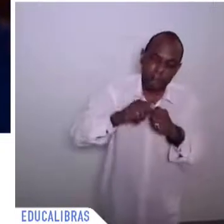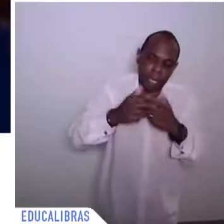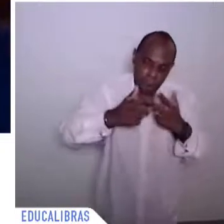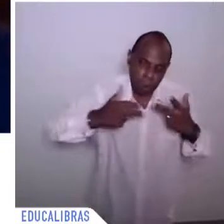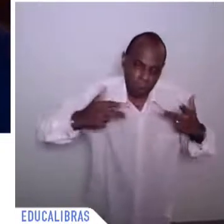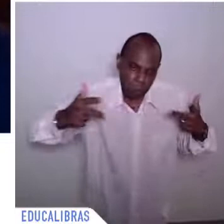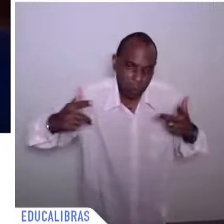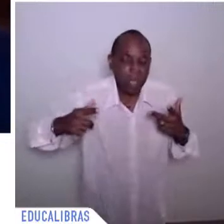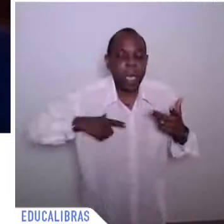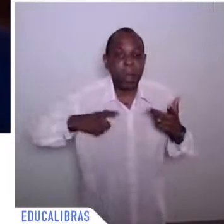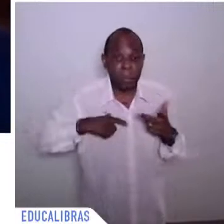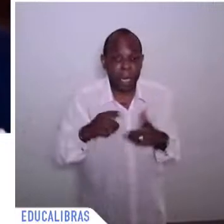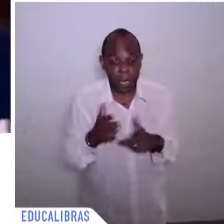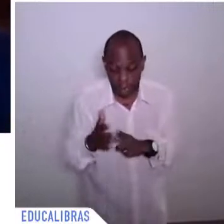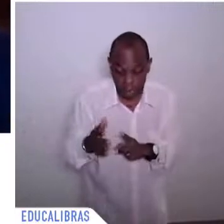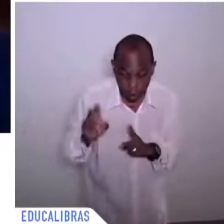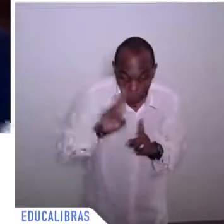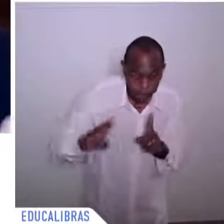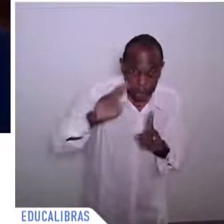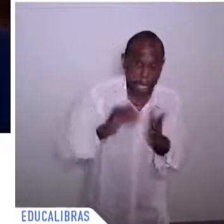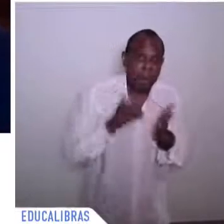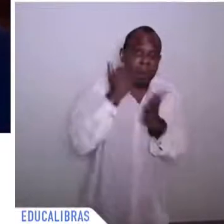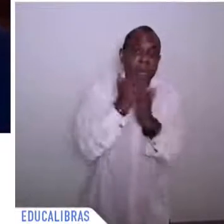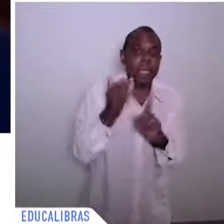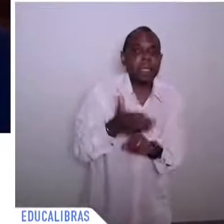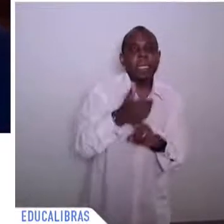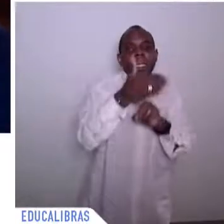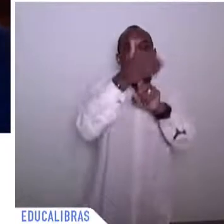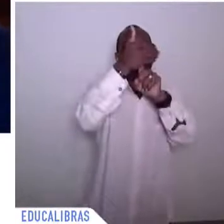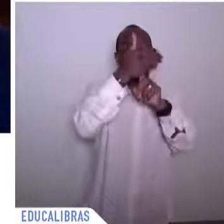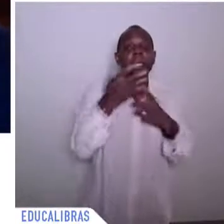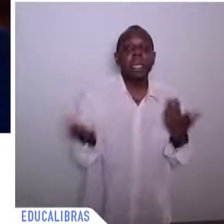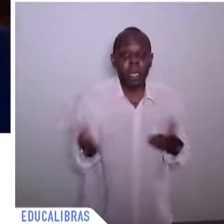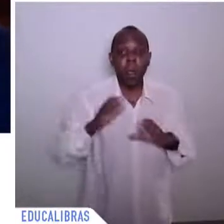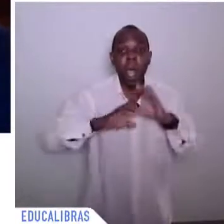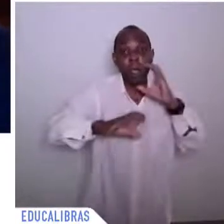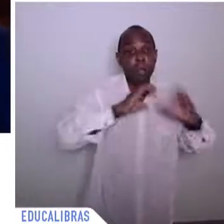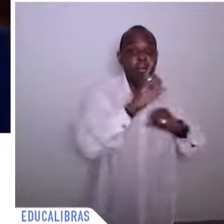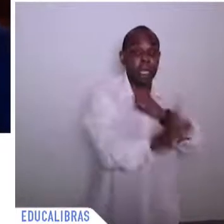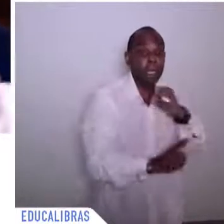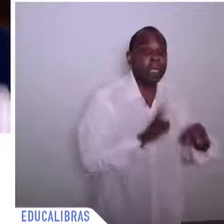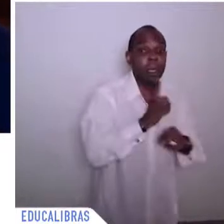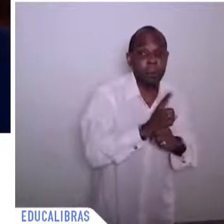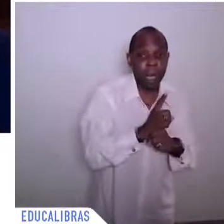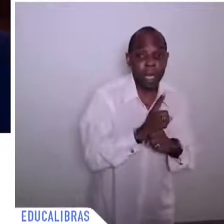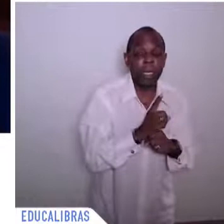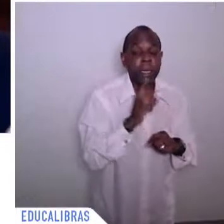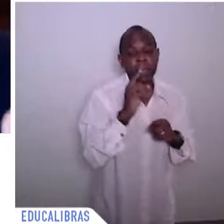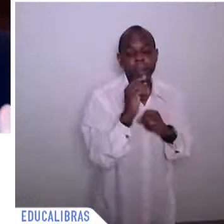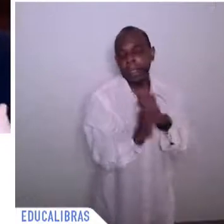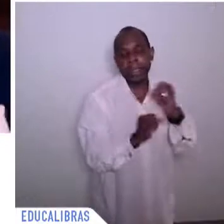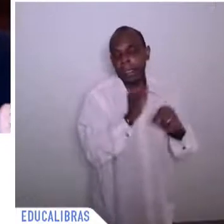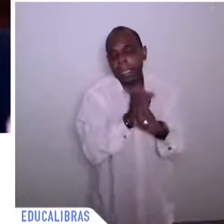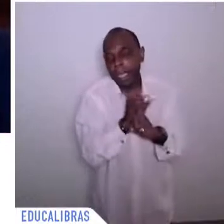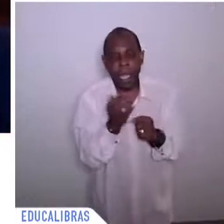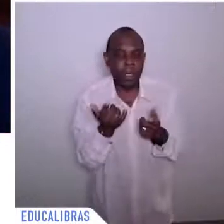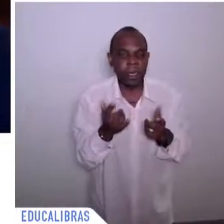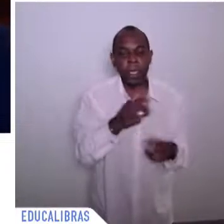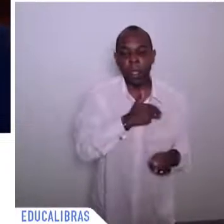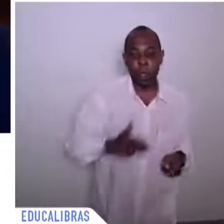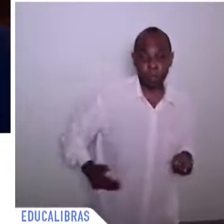are looking at how they send the resources also. So how do you make these communications via social